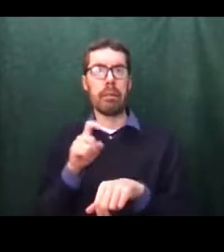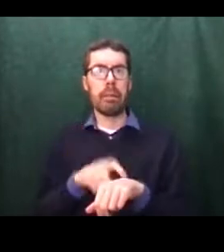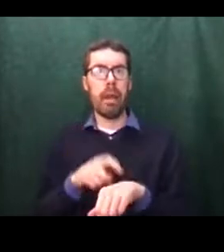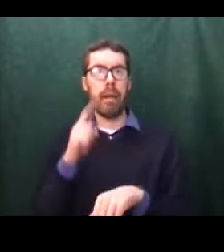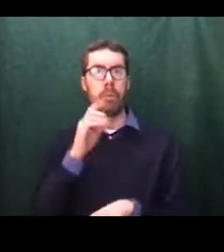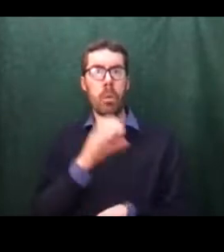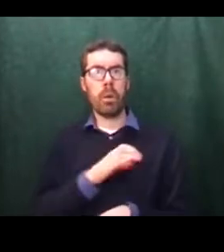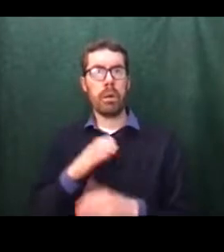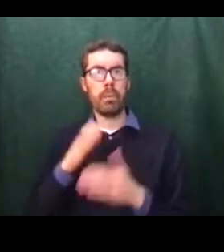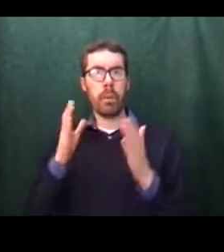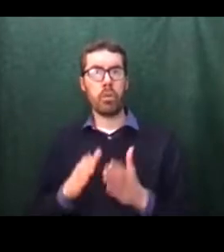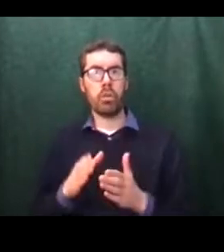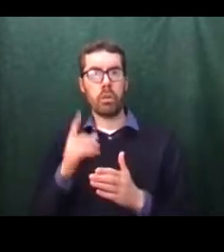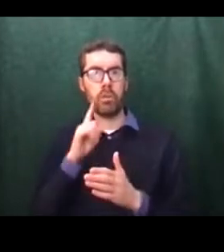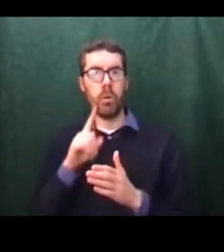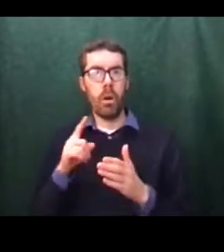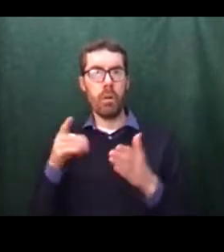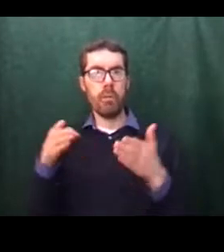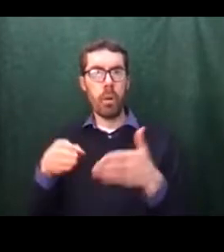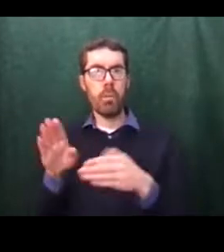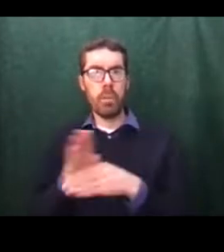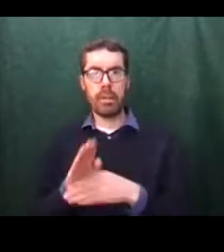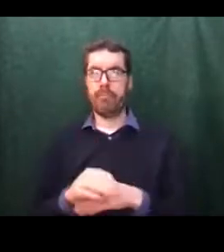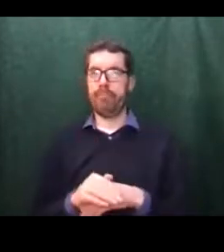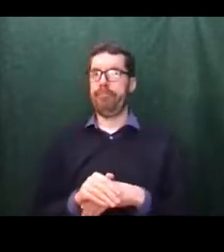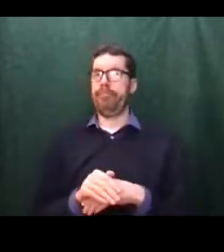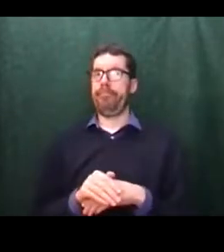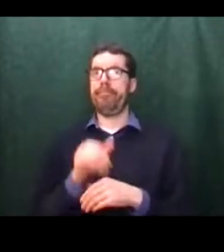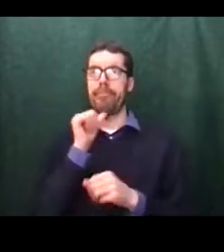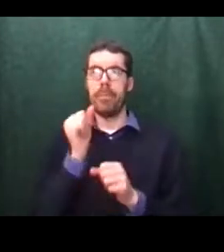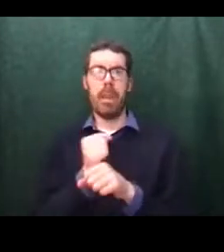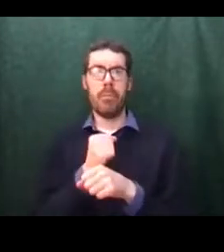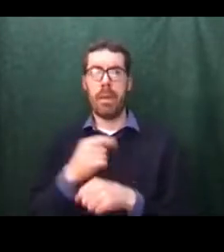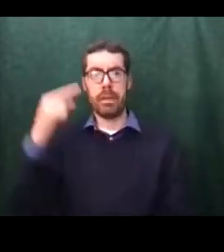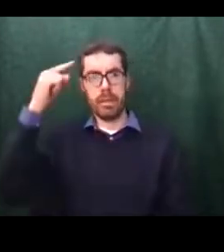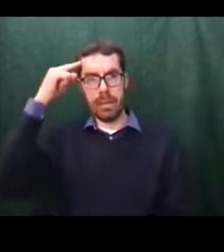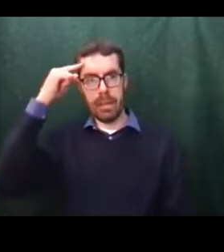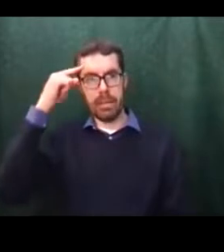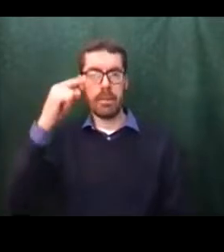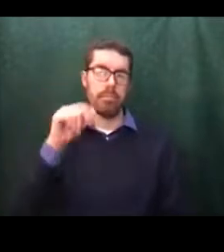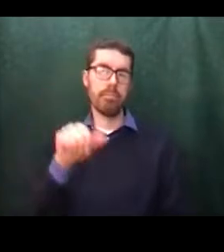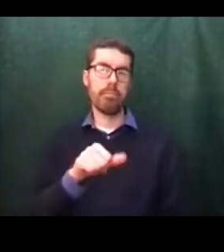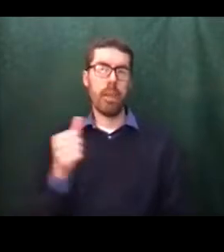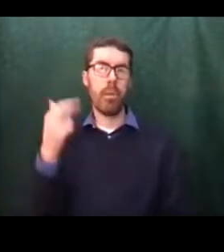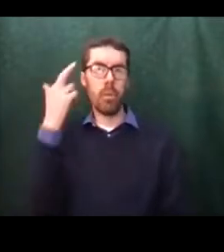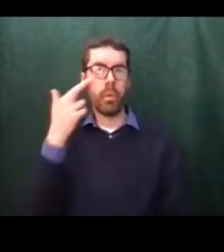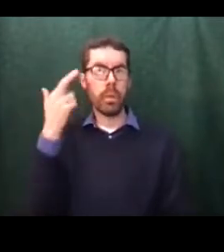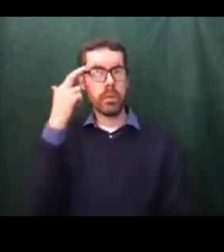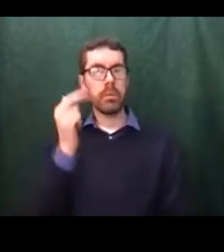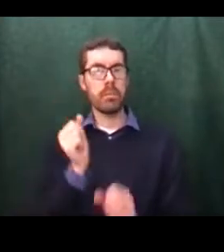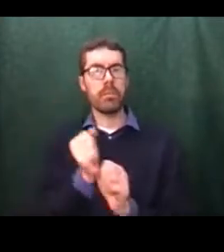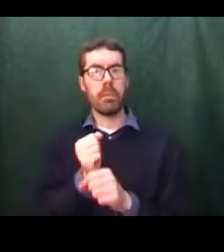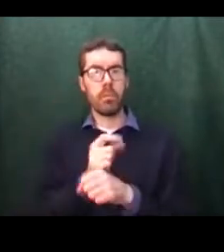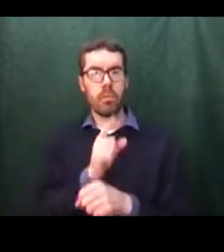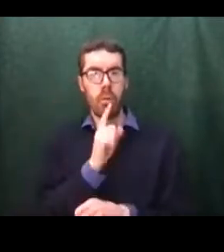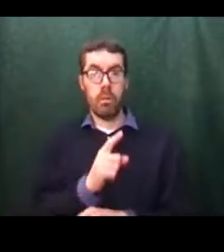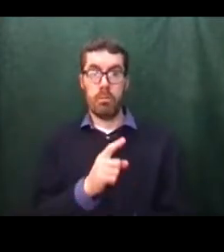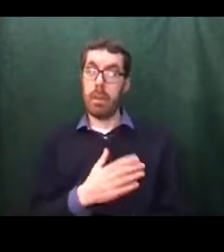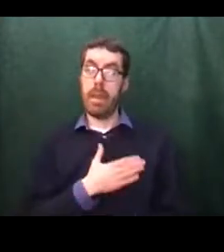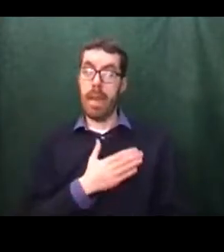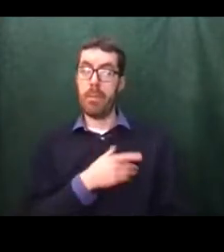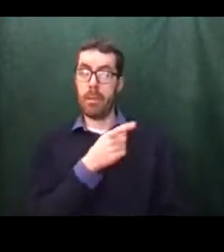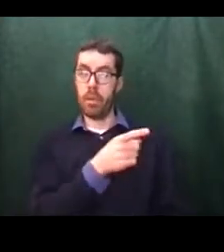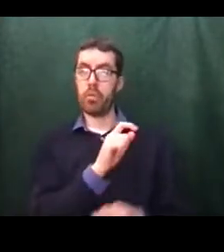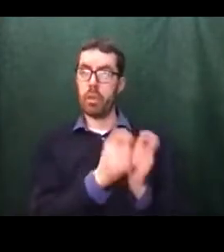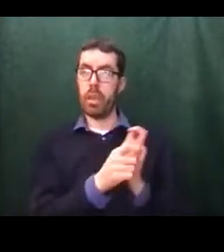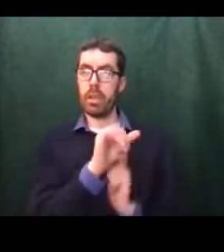business. And that didn't make sense to me at all. So, that was the other thing, was making sure that we were committed. I'm really glad you did that. Thank